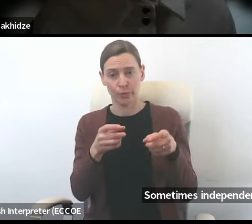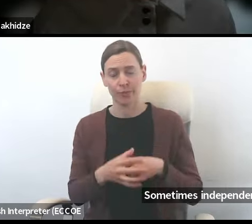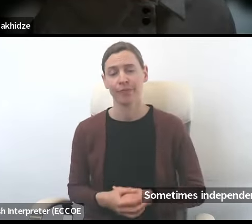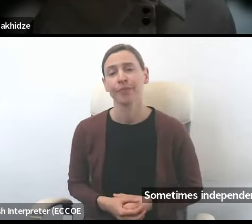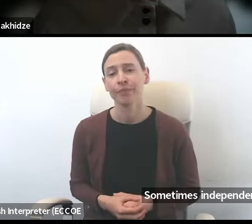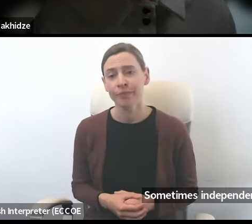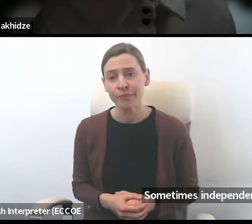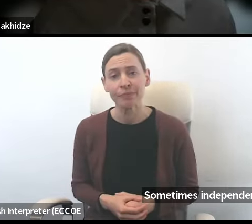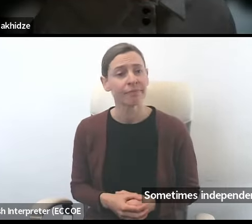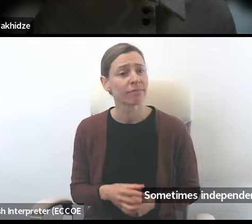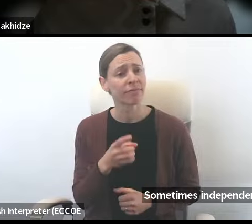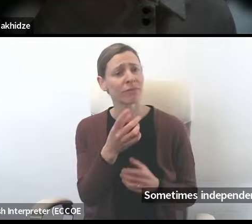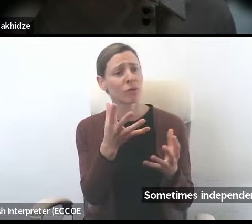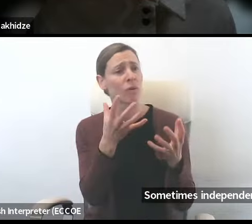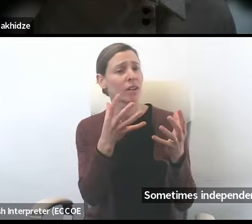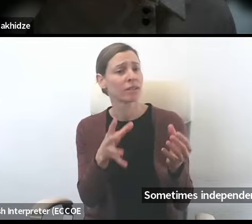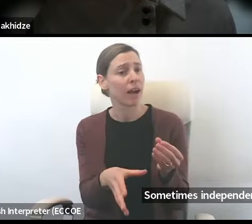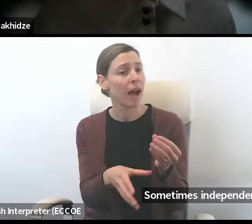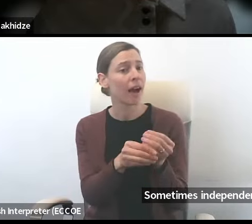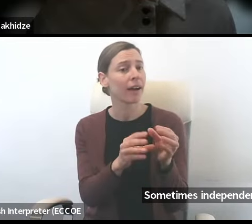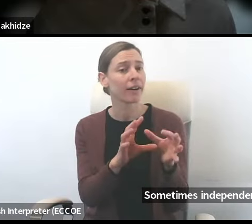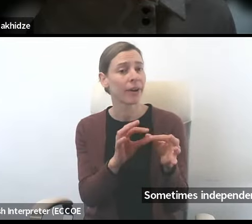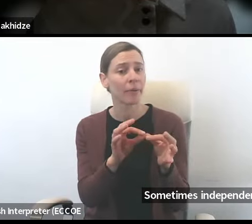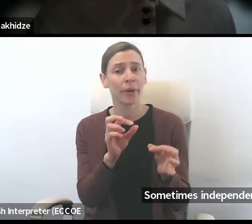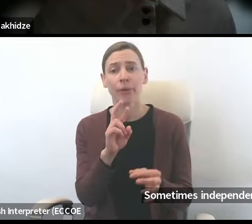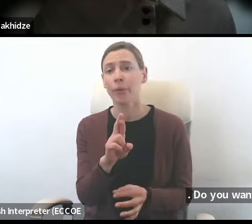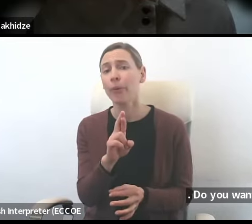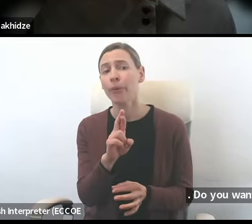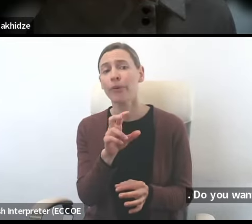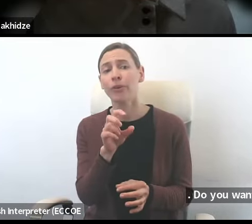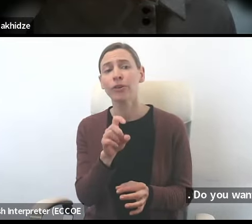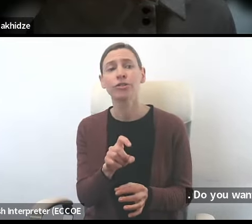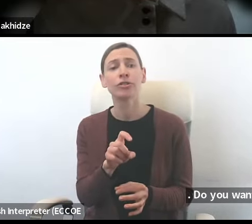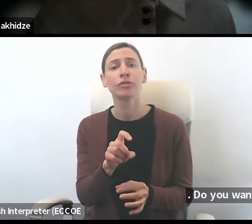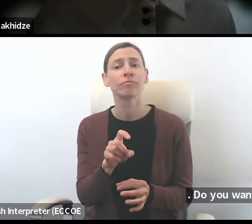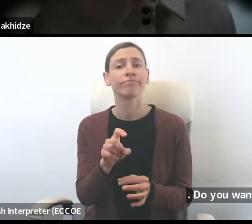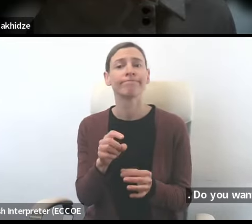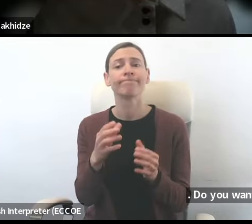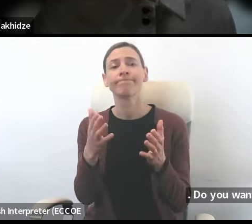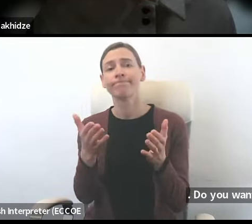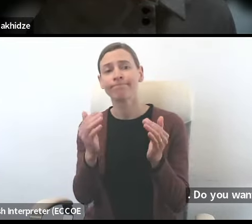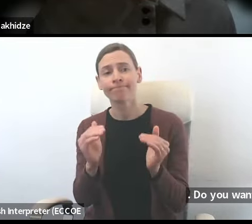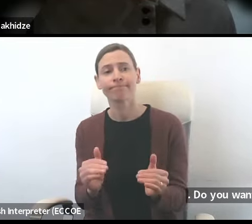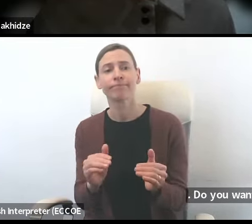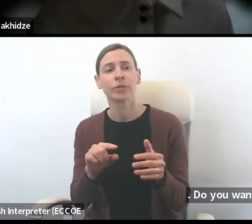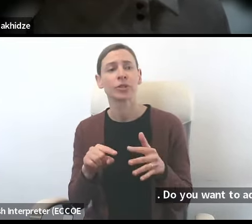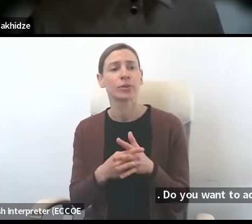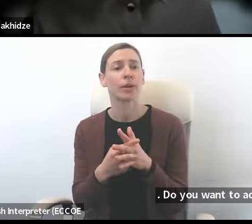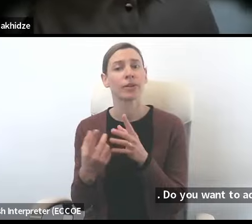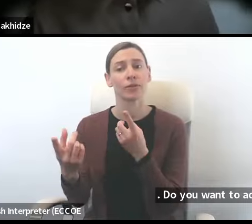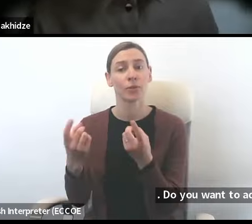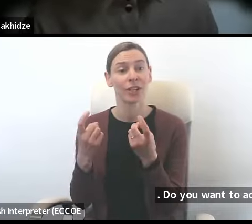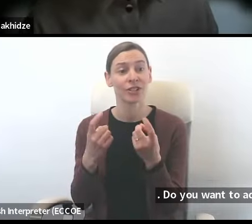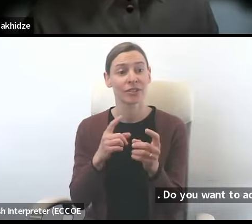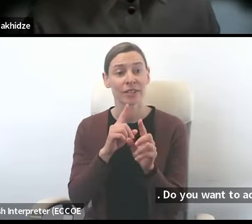Do you want to add anything, or can we jump to the questions and see if the audience wants to ask?